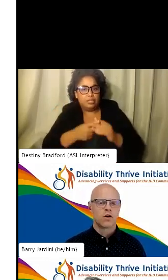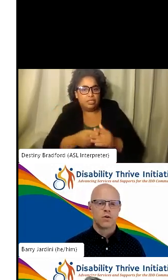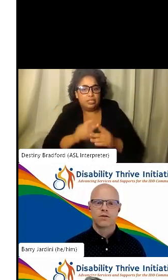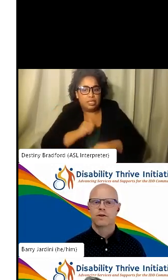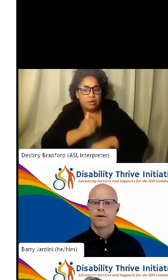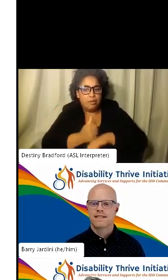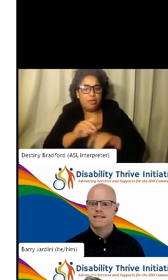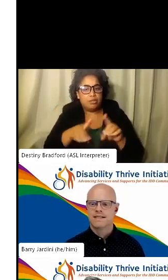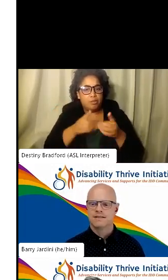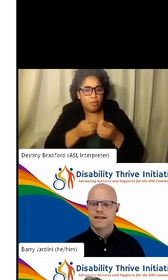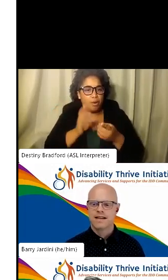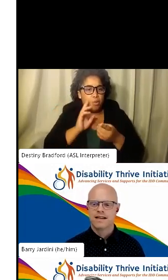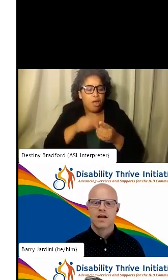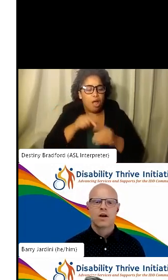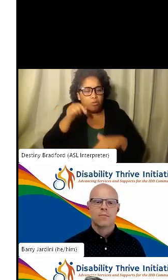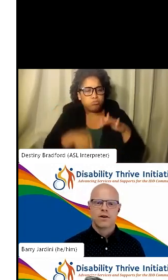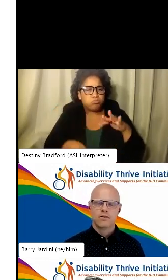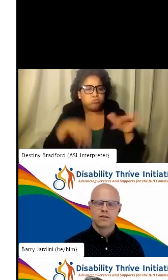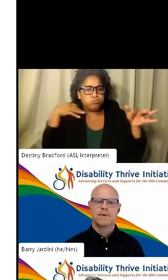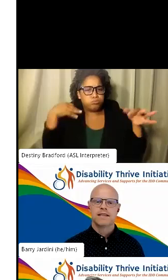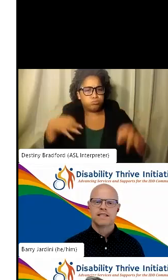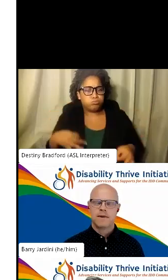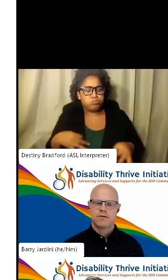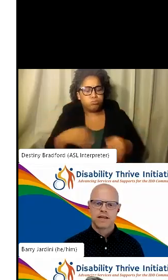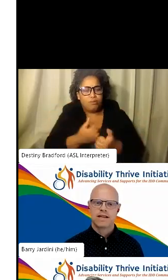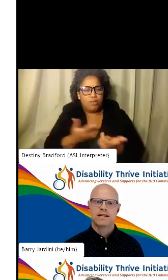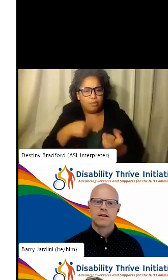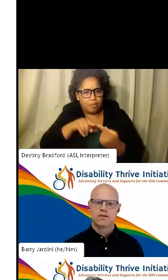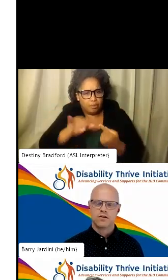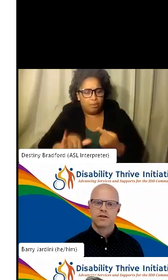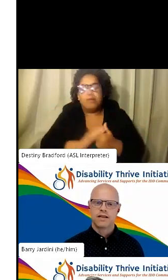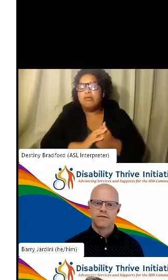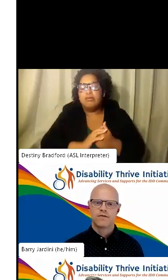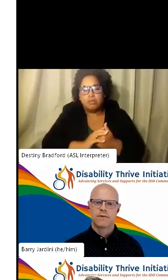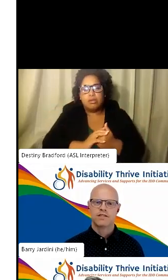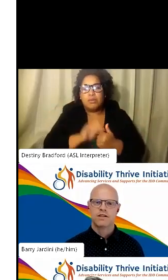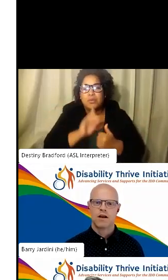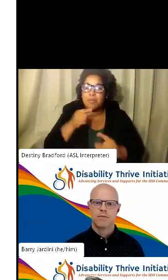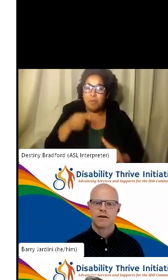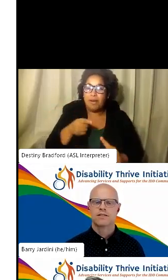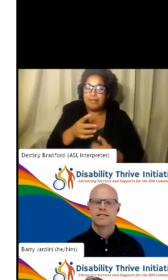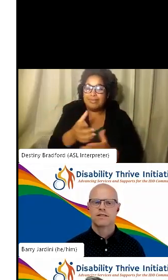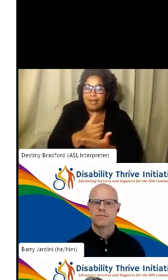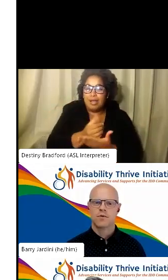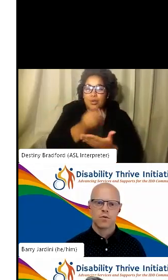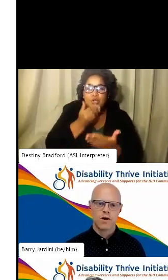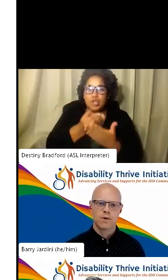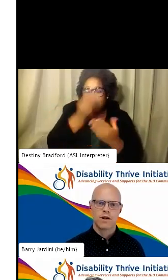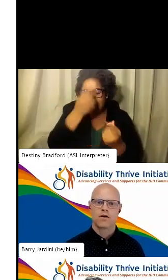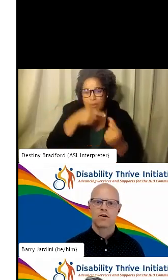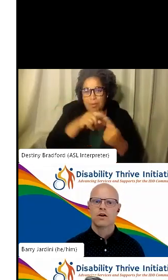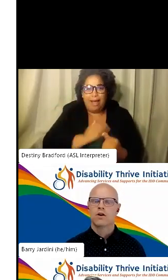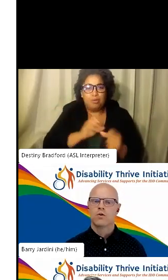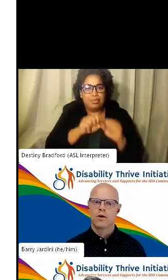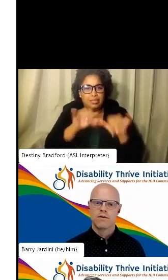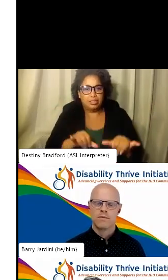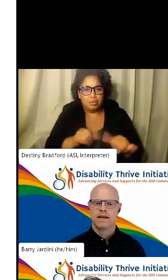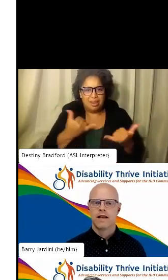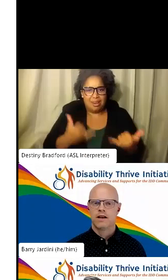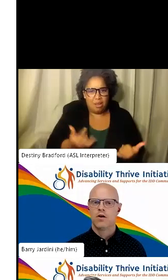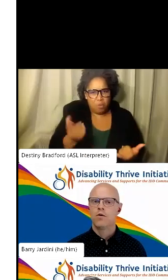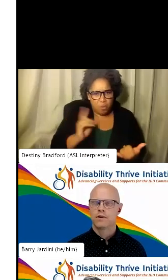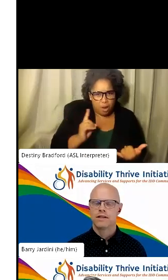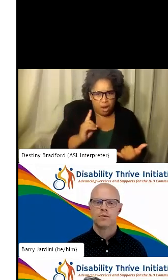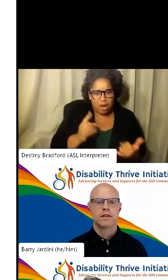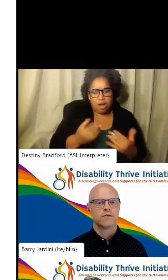be going through in great detail today, but ultimately it's about getting good information about our system, where we are, where we've